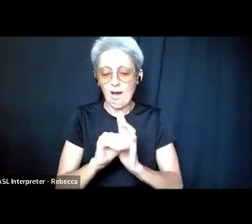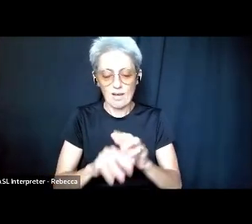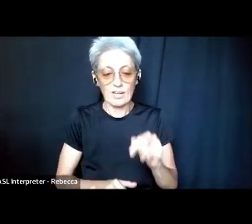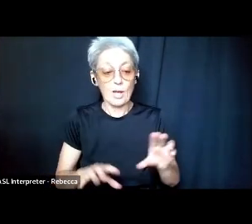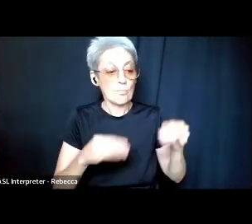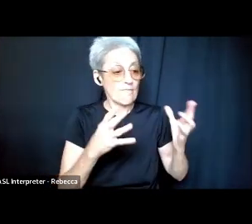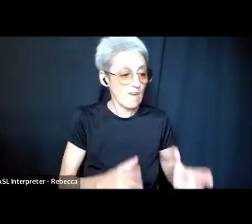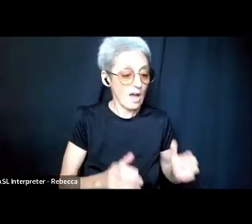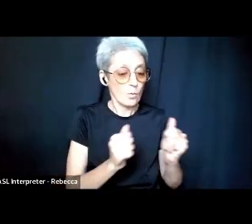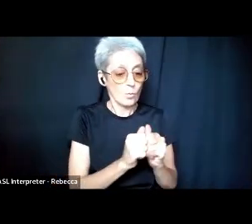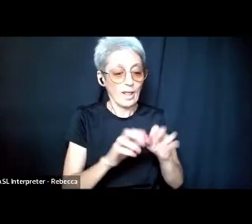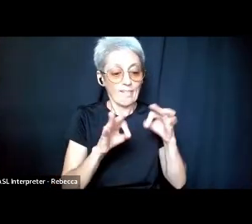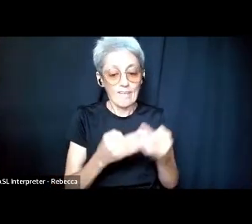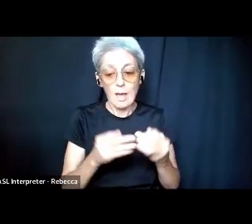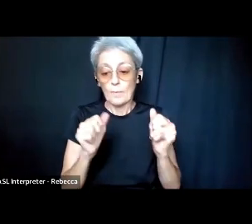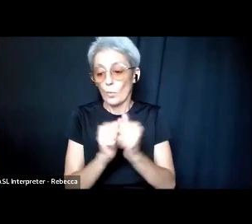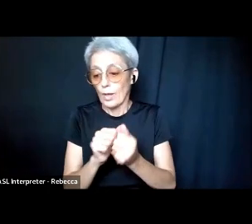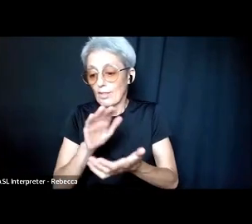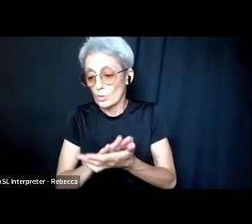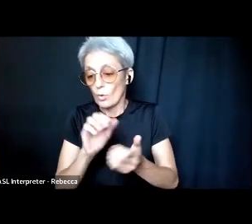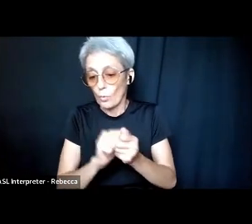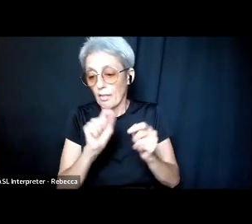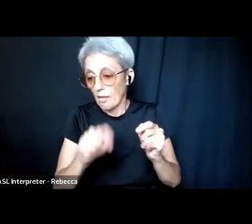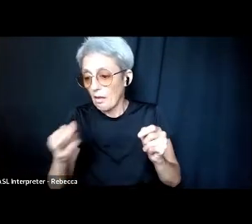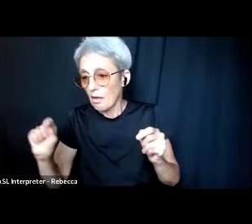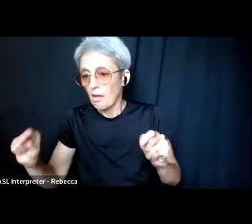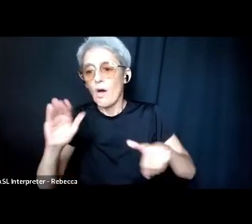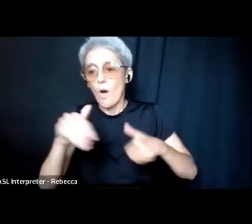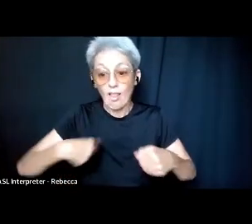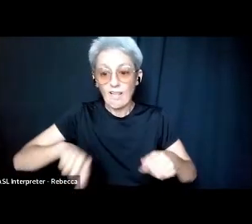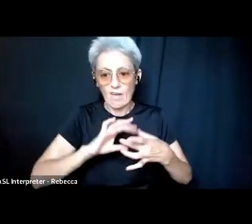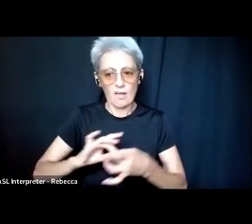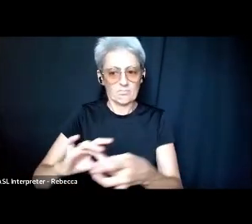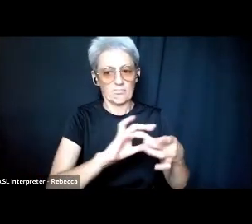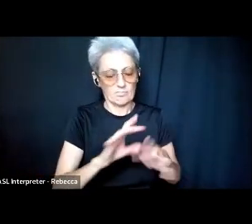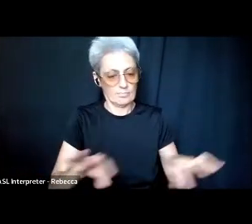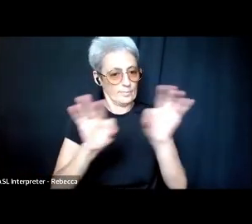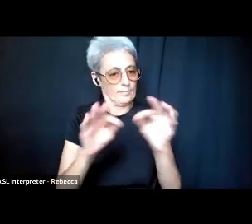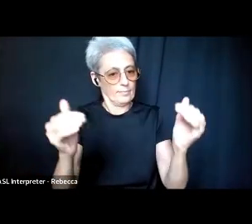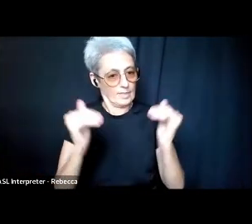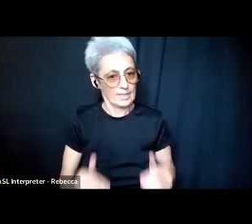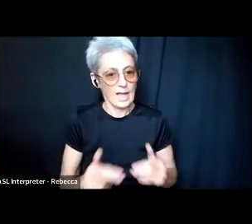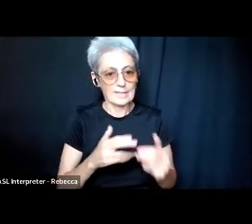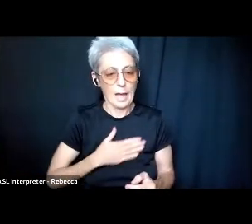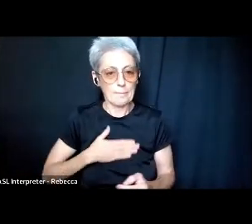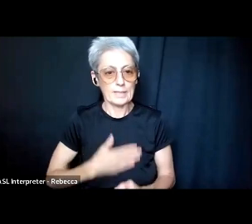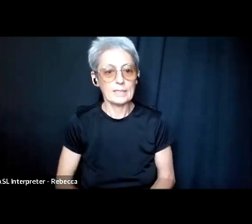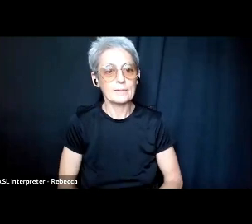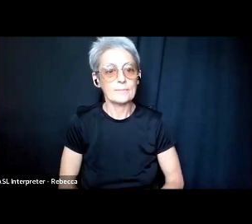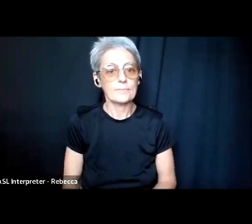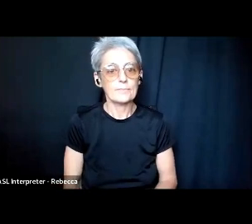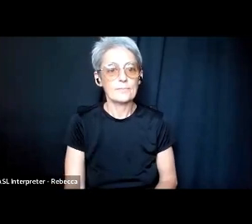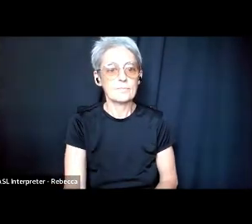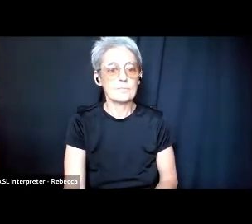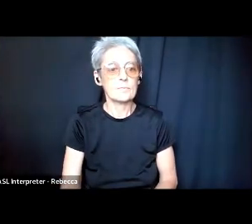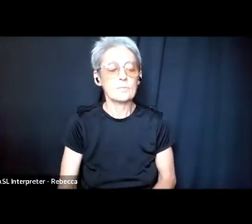family, working with the school. It takes all of us. And if you'll go to the next slide, please. And you'll